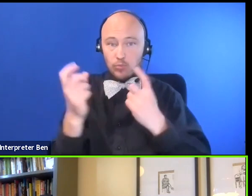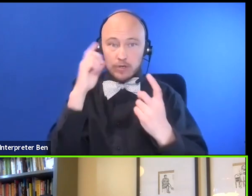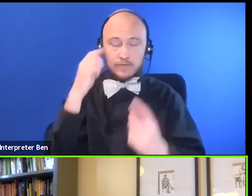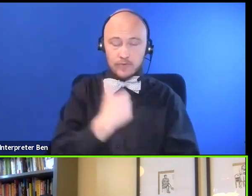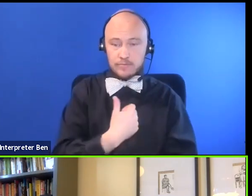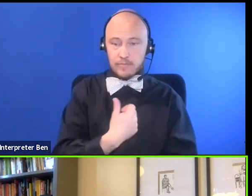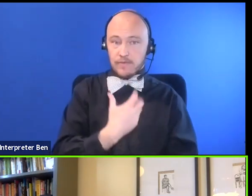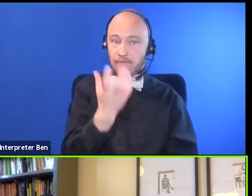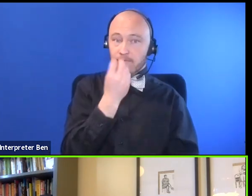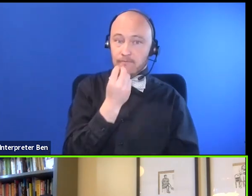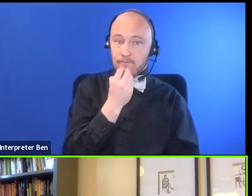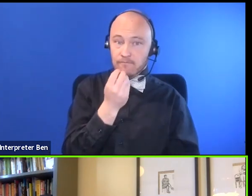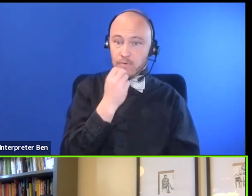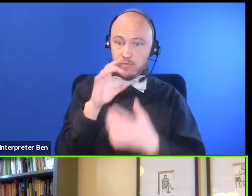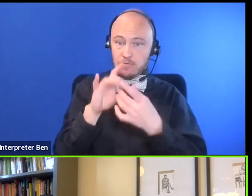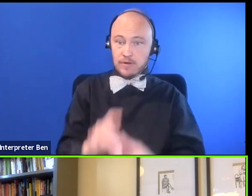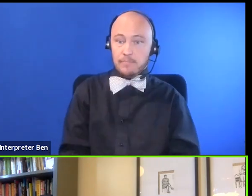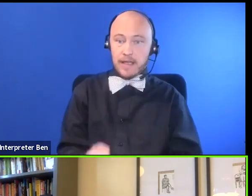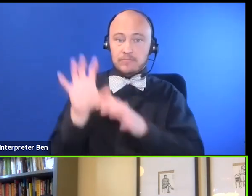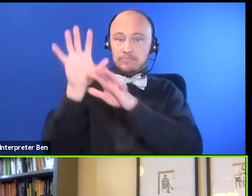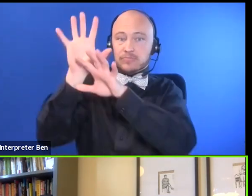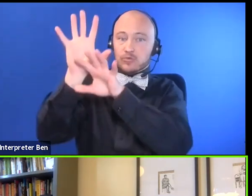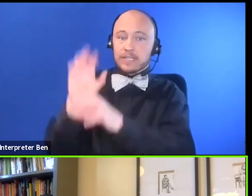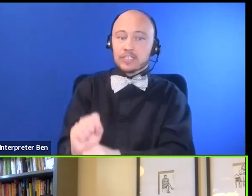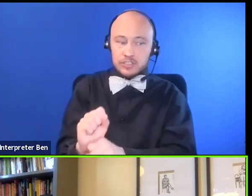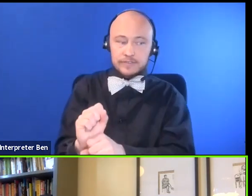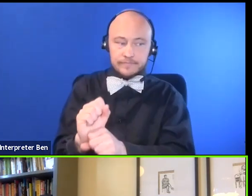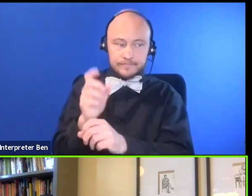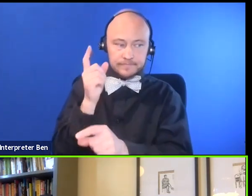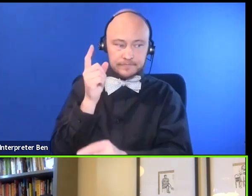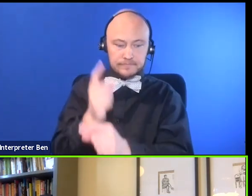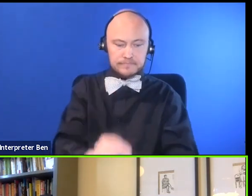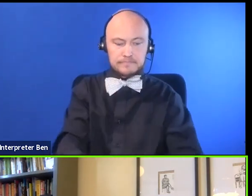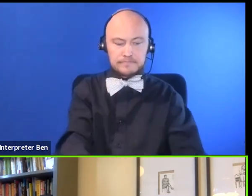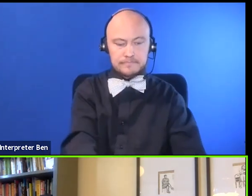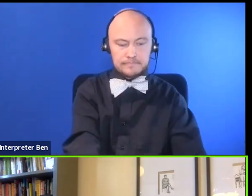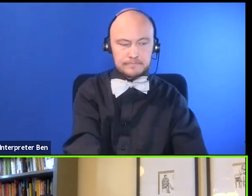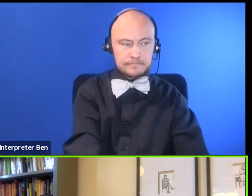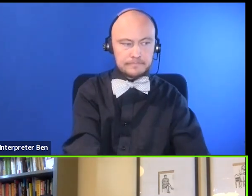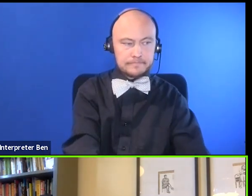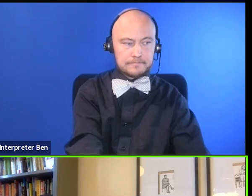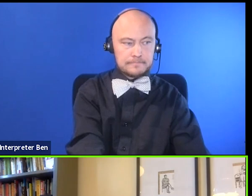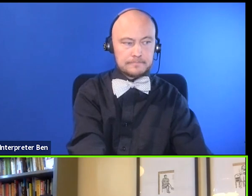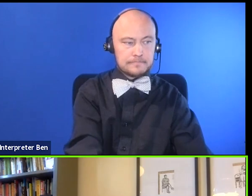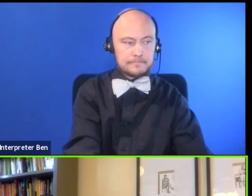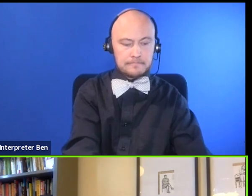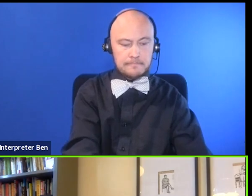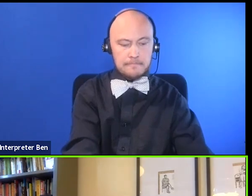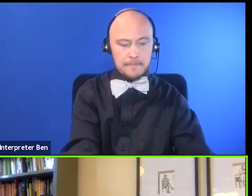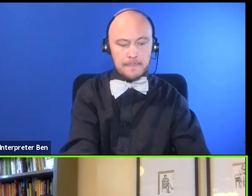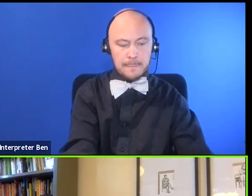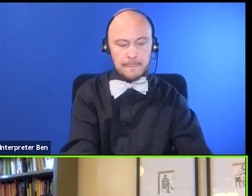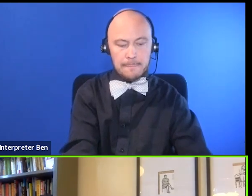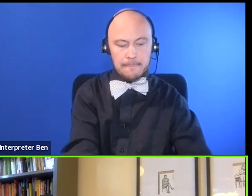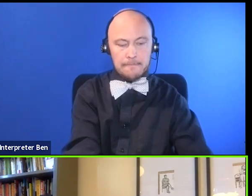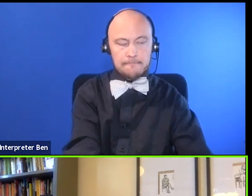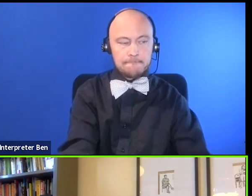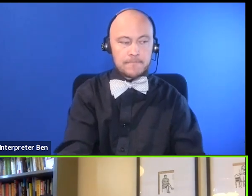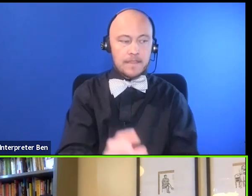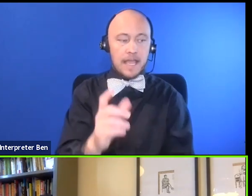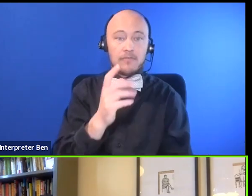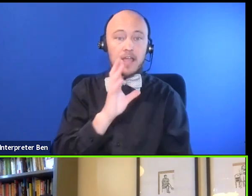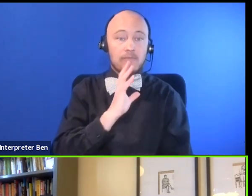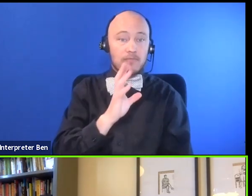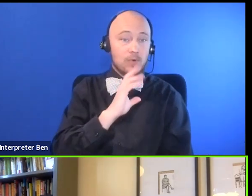food is very much about ritual, you know, and food is a non-verbal language, and sometimes the